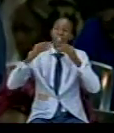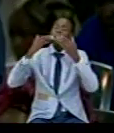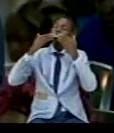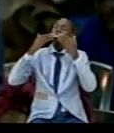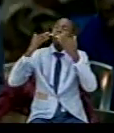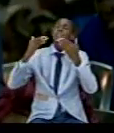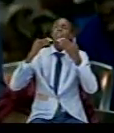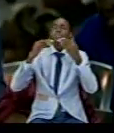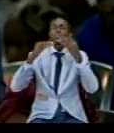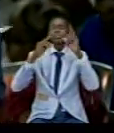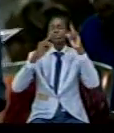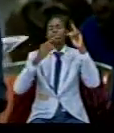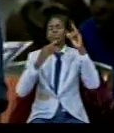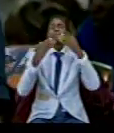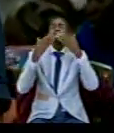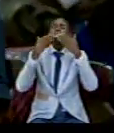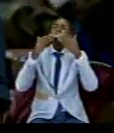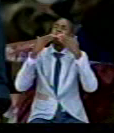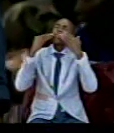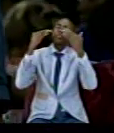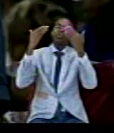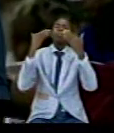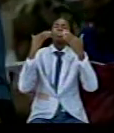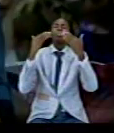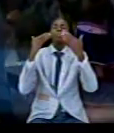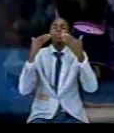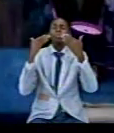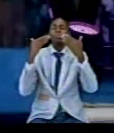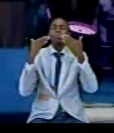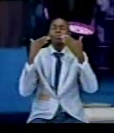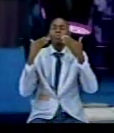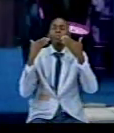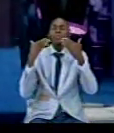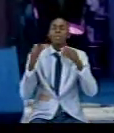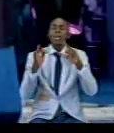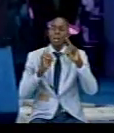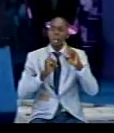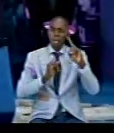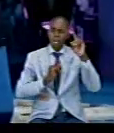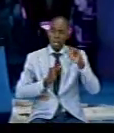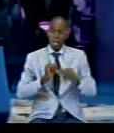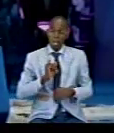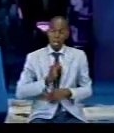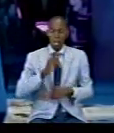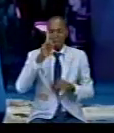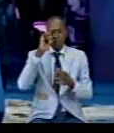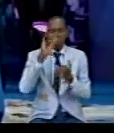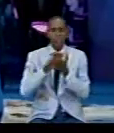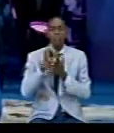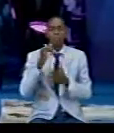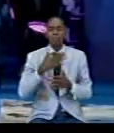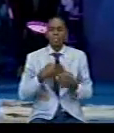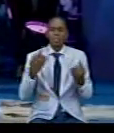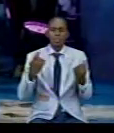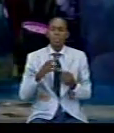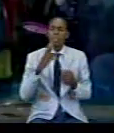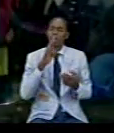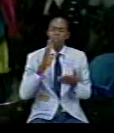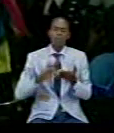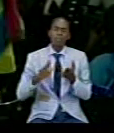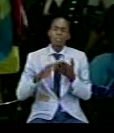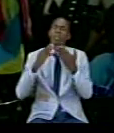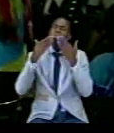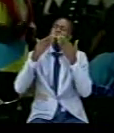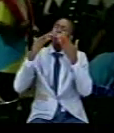Tell him, thank you. I believe my sins are forgiven. Thank you. I believe